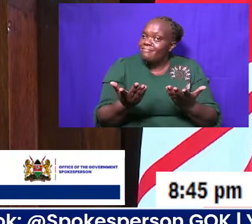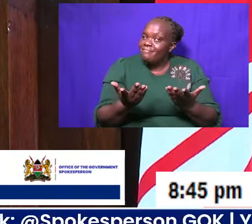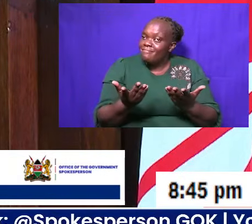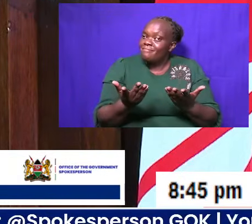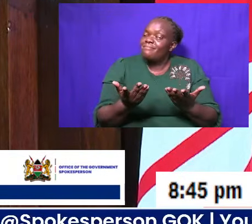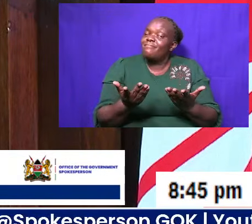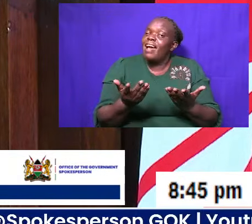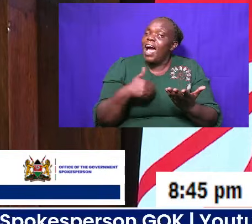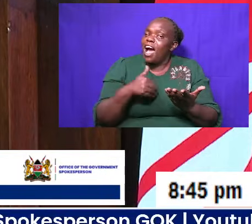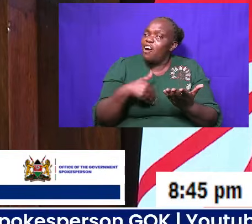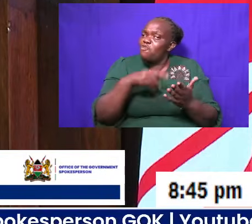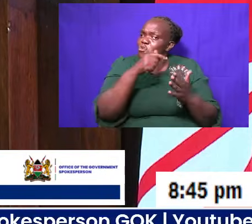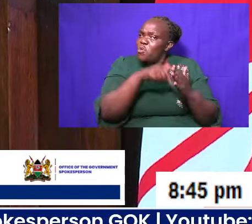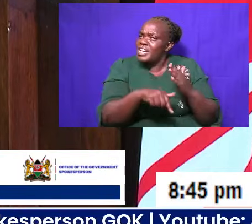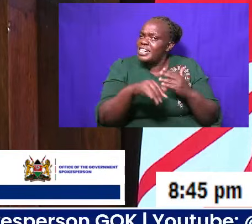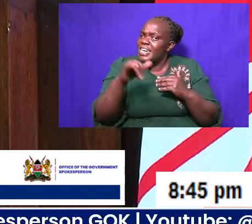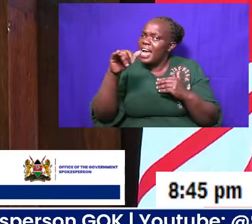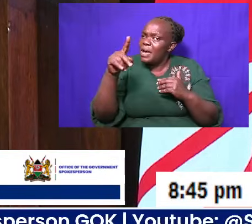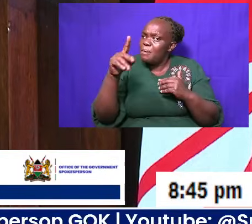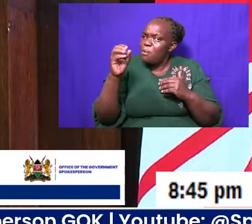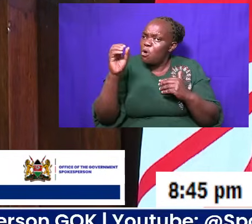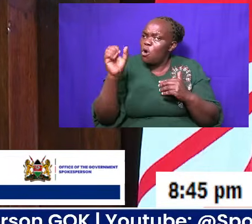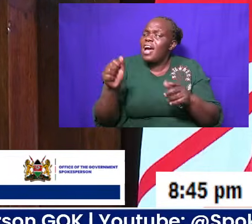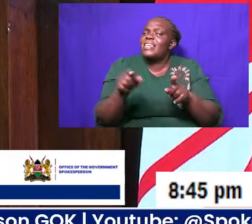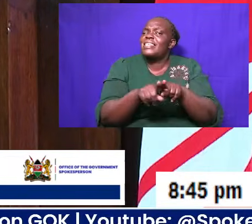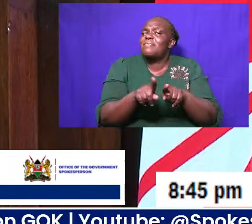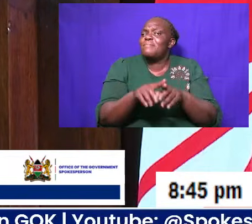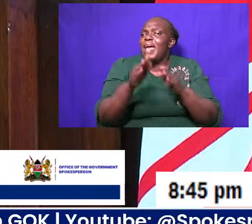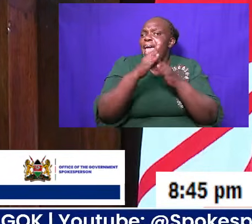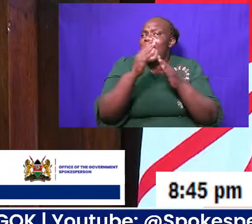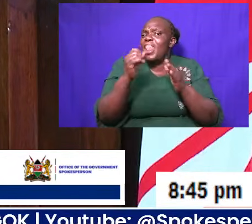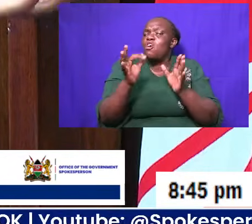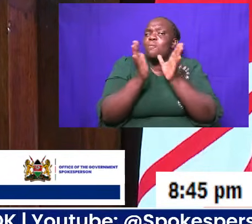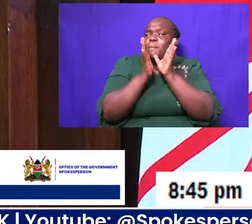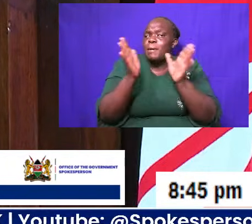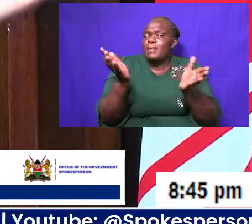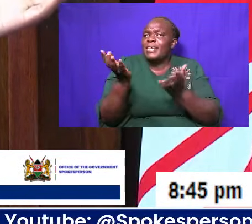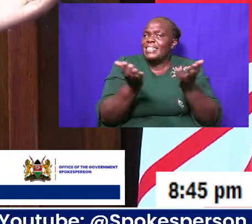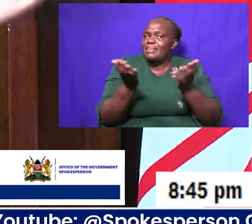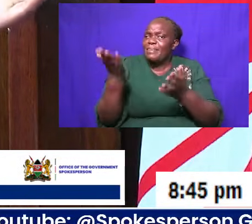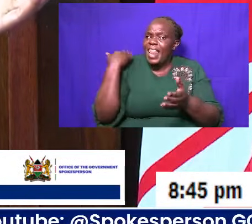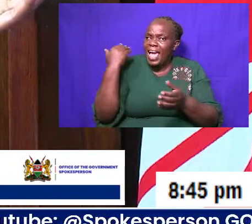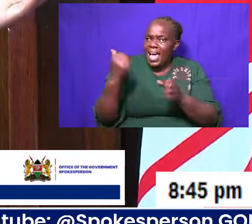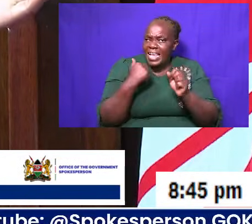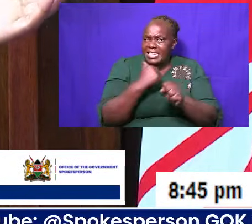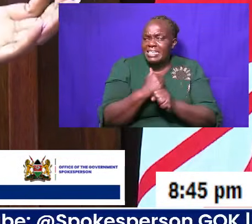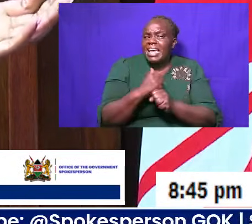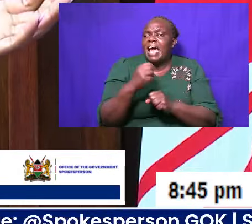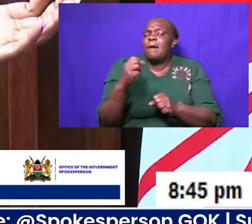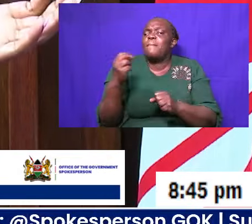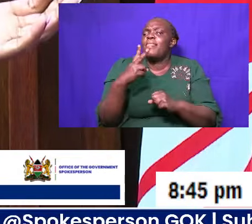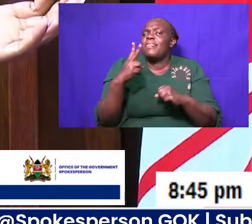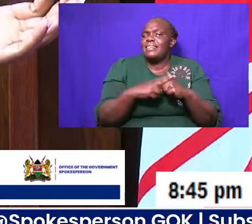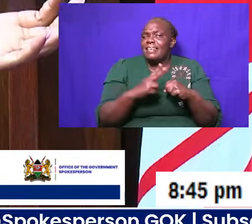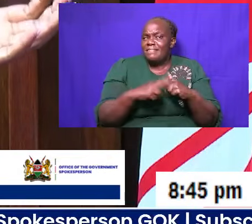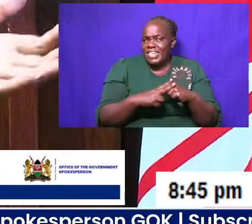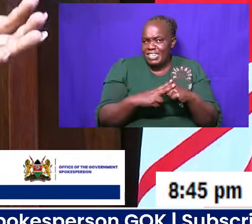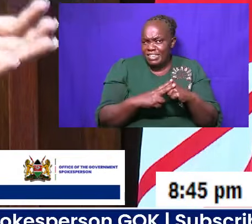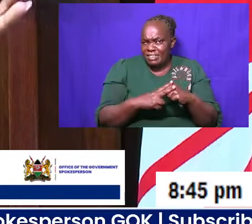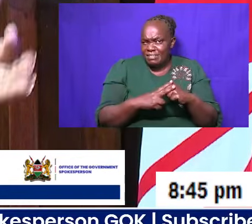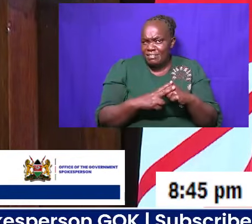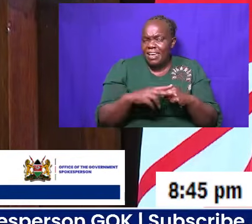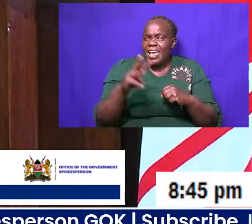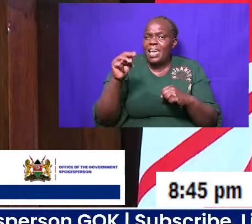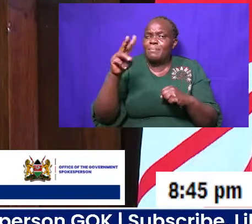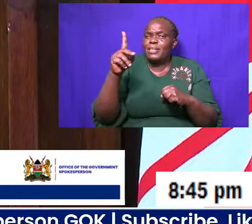There's even, I saw a circular from the head of public service that he released last year in July, reminding MDAs